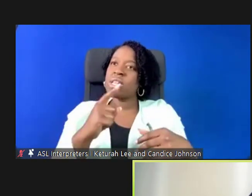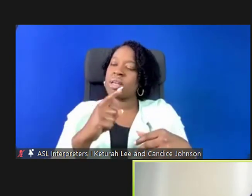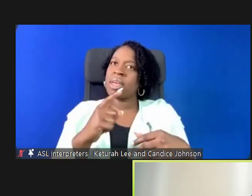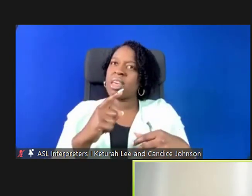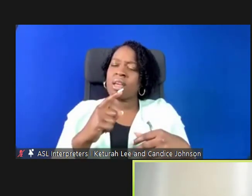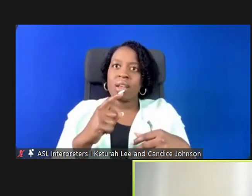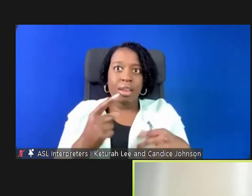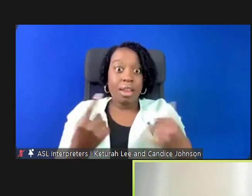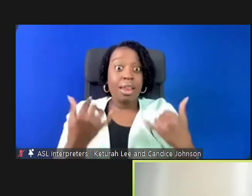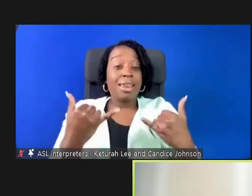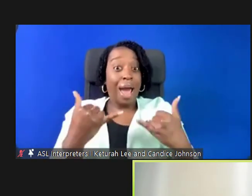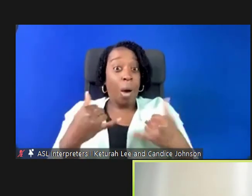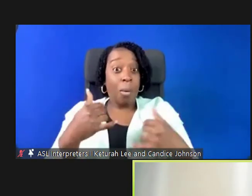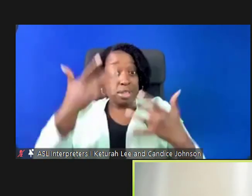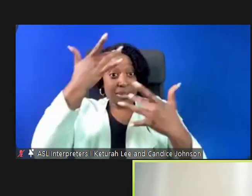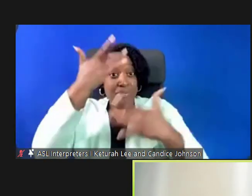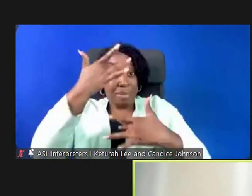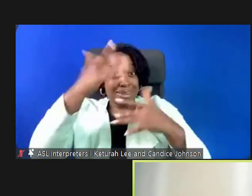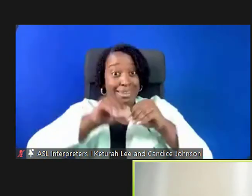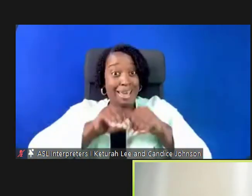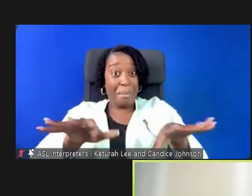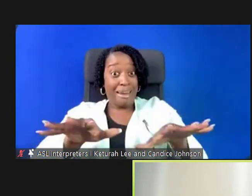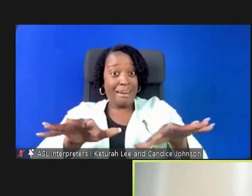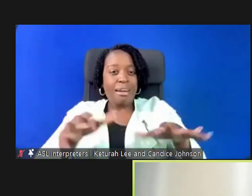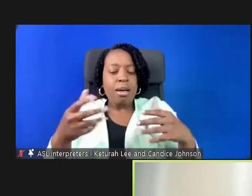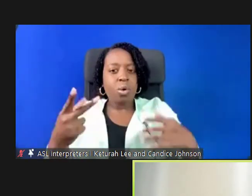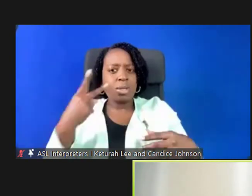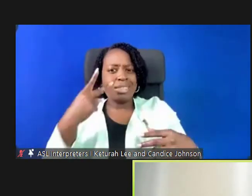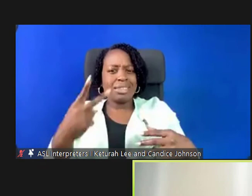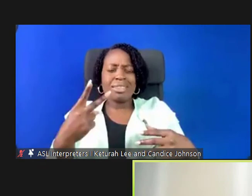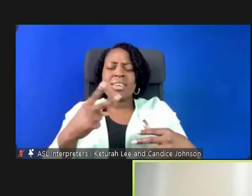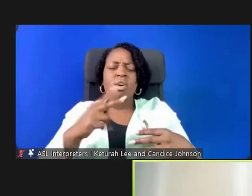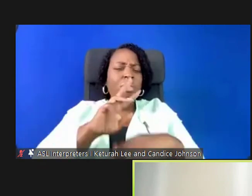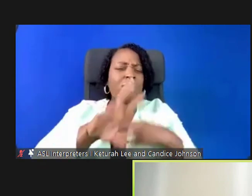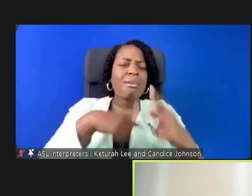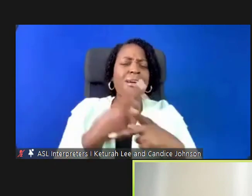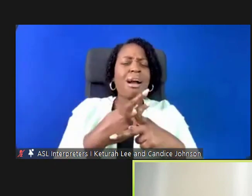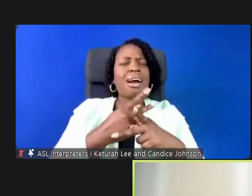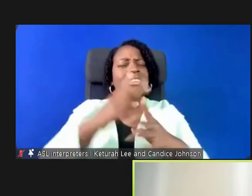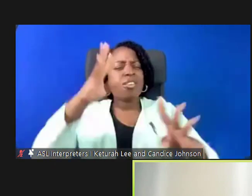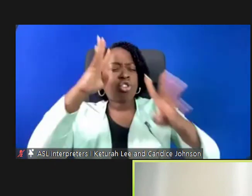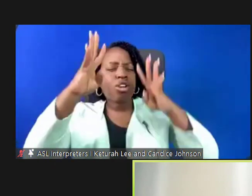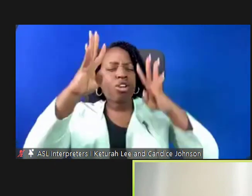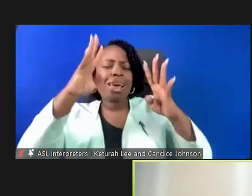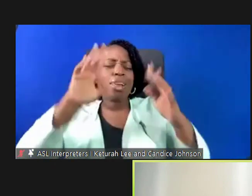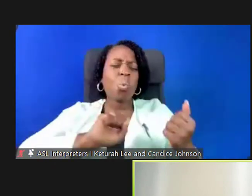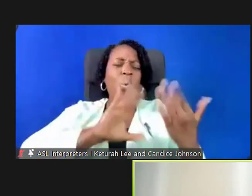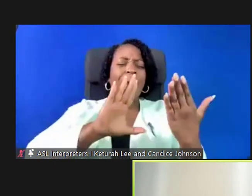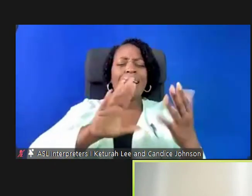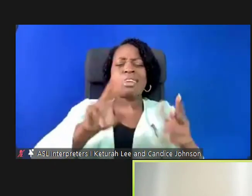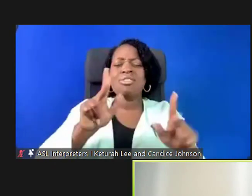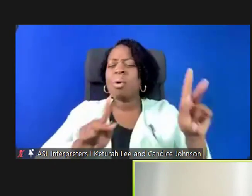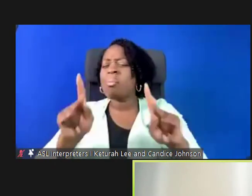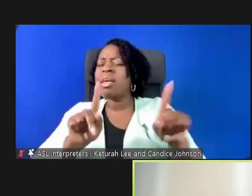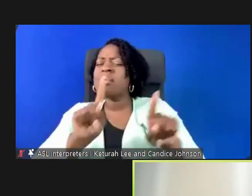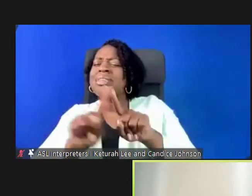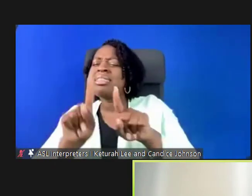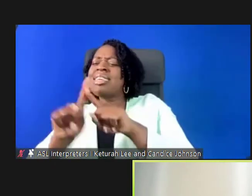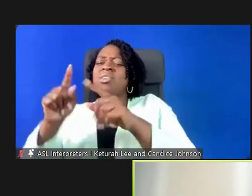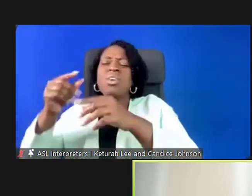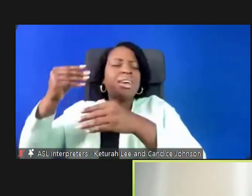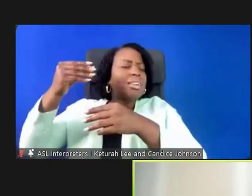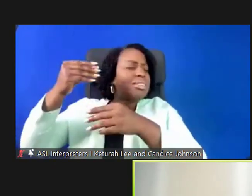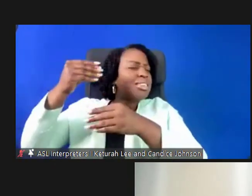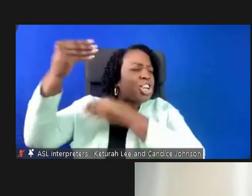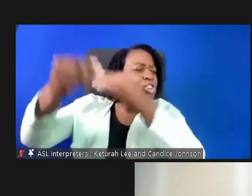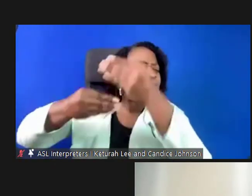in the pandemic with just all kinds of creative ways that people from different generational walks of